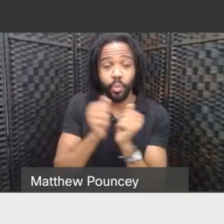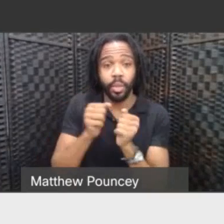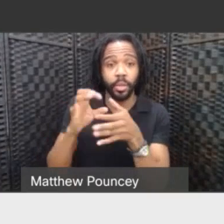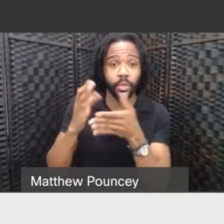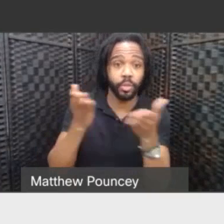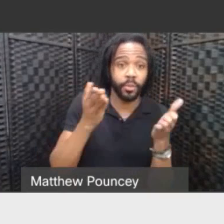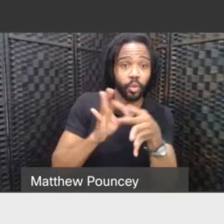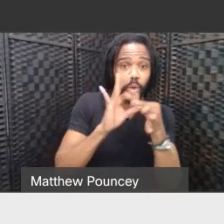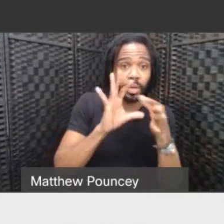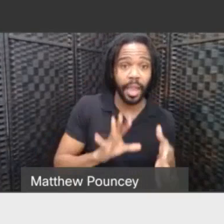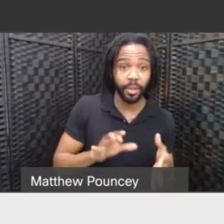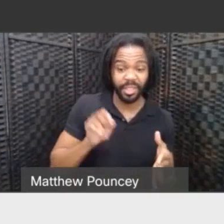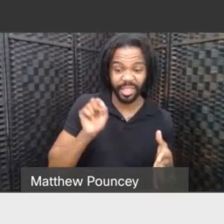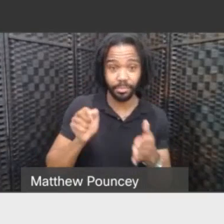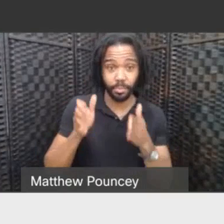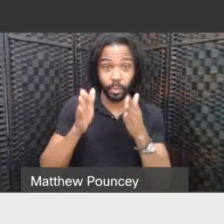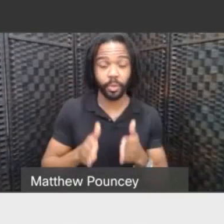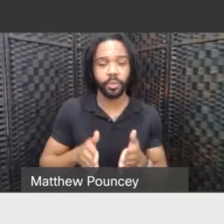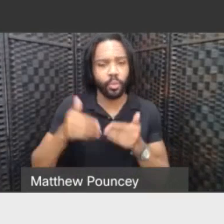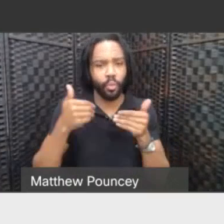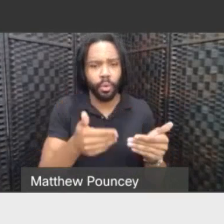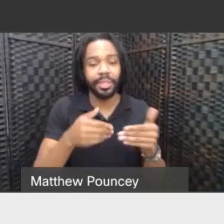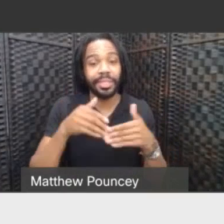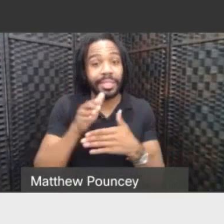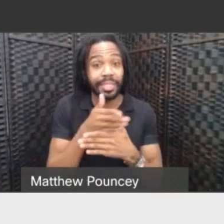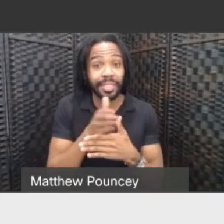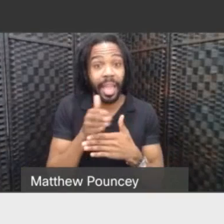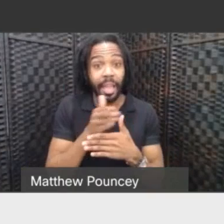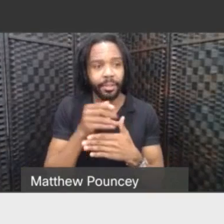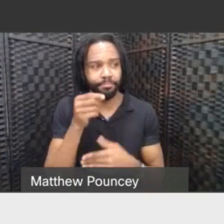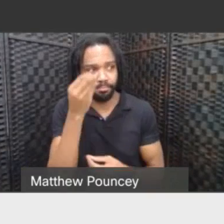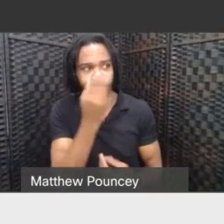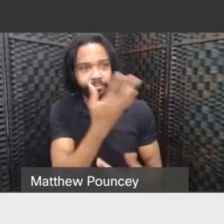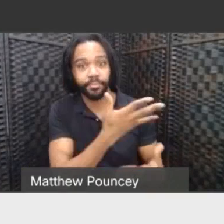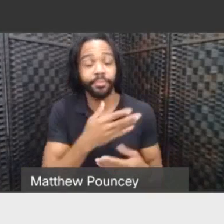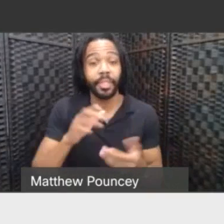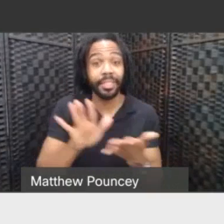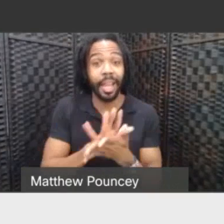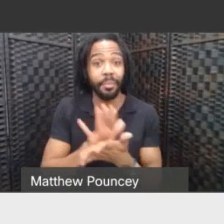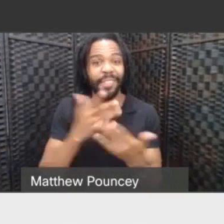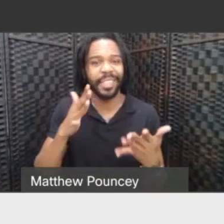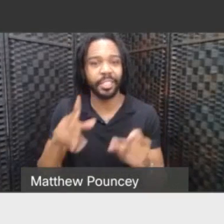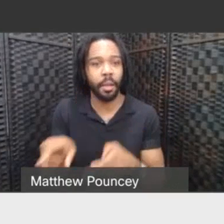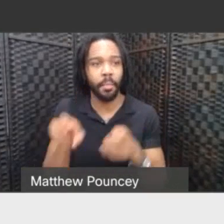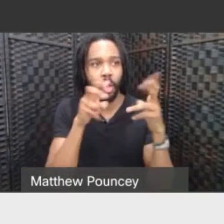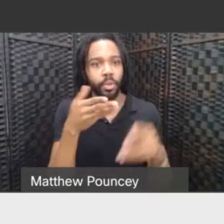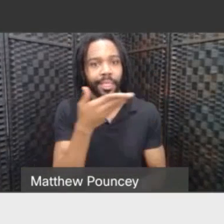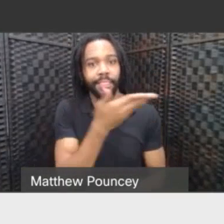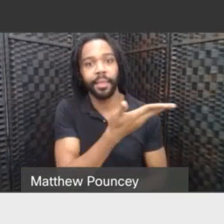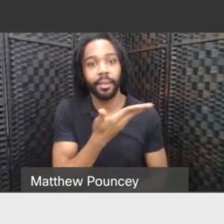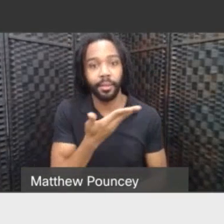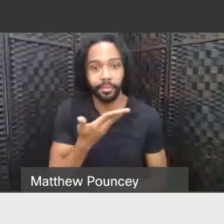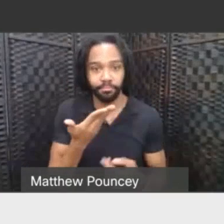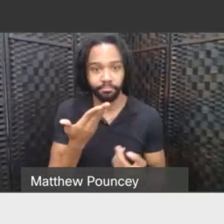is then sharing with the service coordinator that the document already is uploaded and